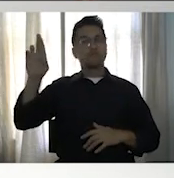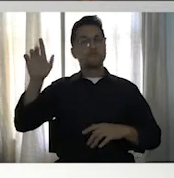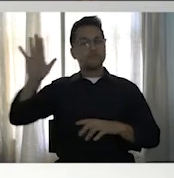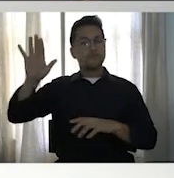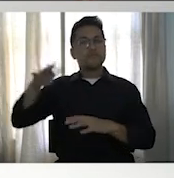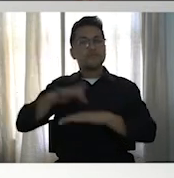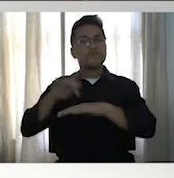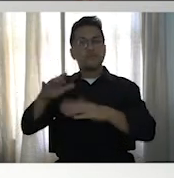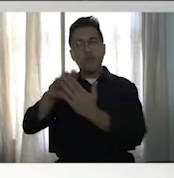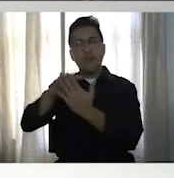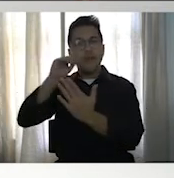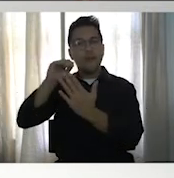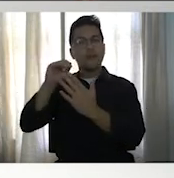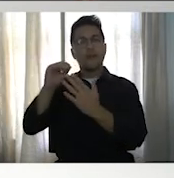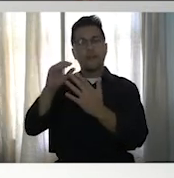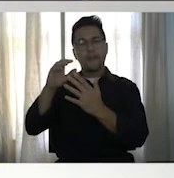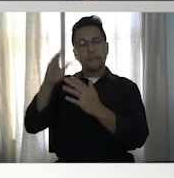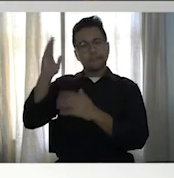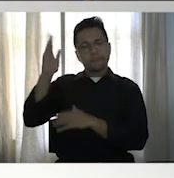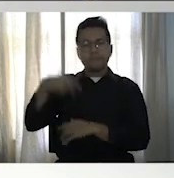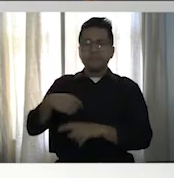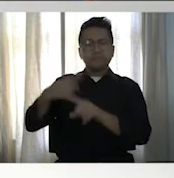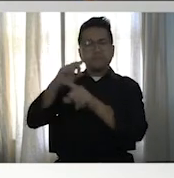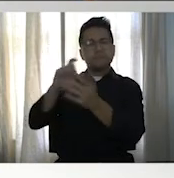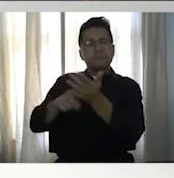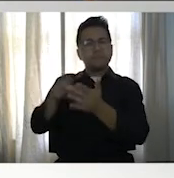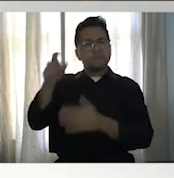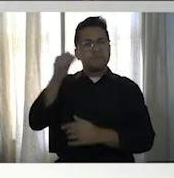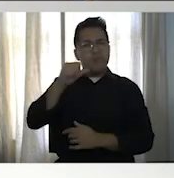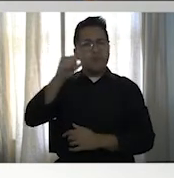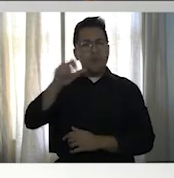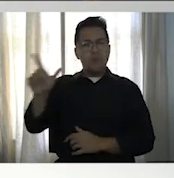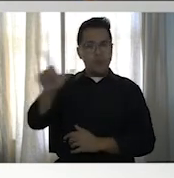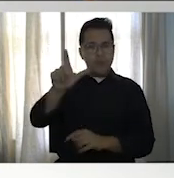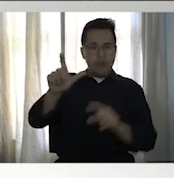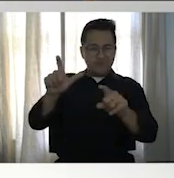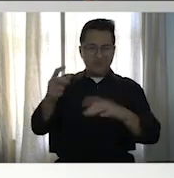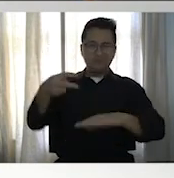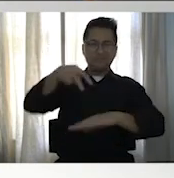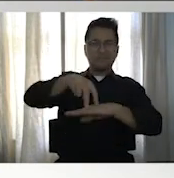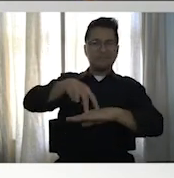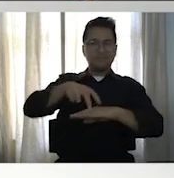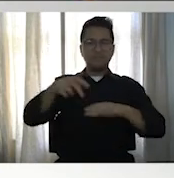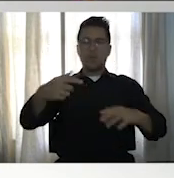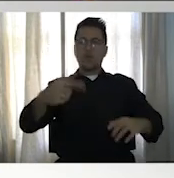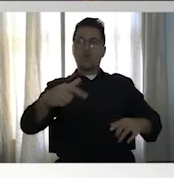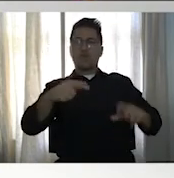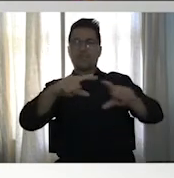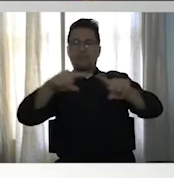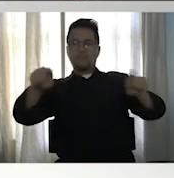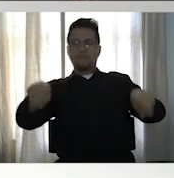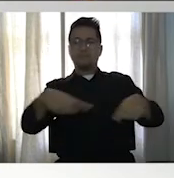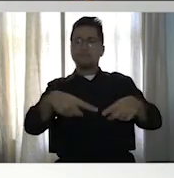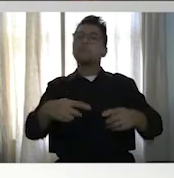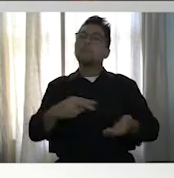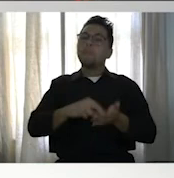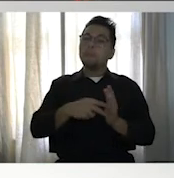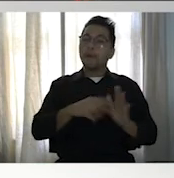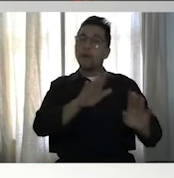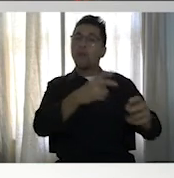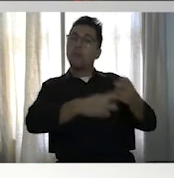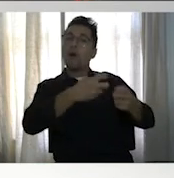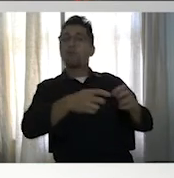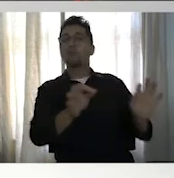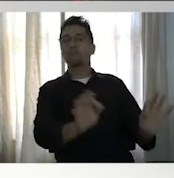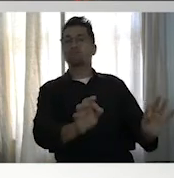you can see the little girl on the left. She's standing on a green box, which means it's a little problem. She